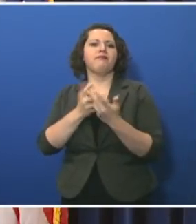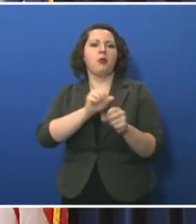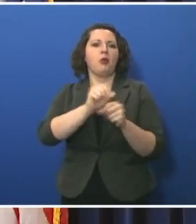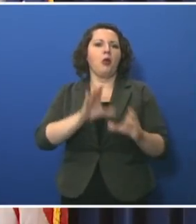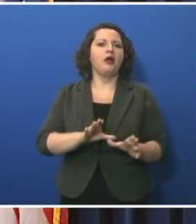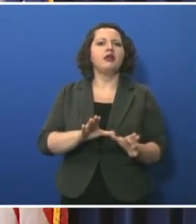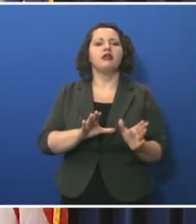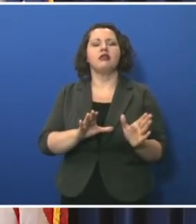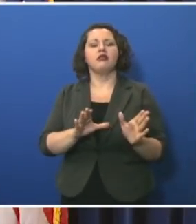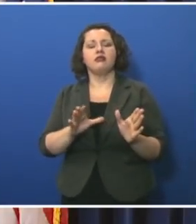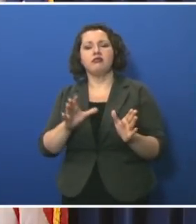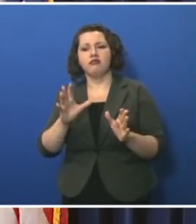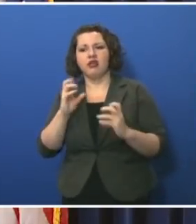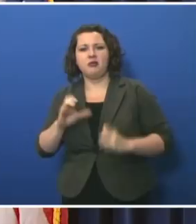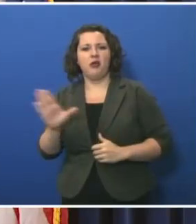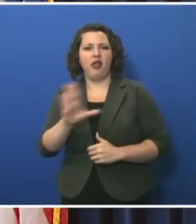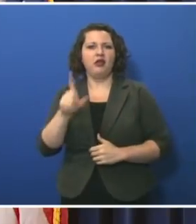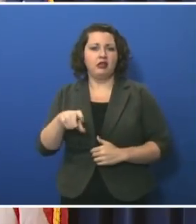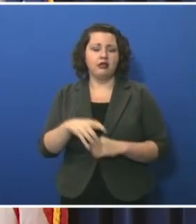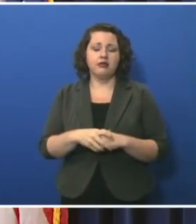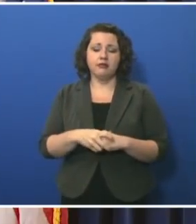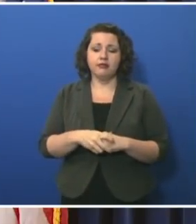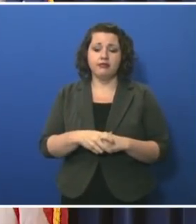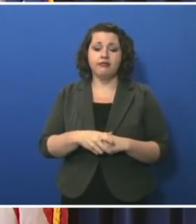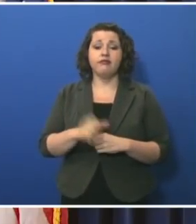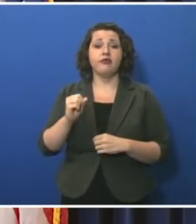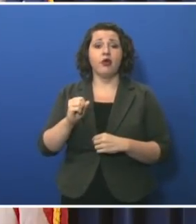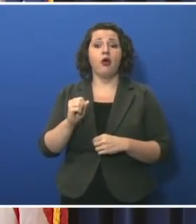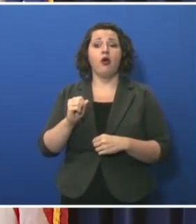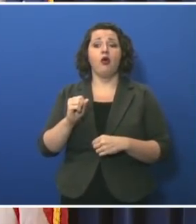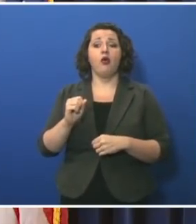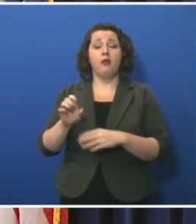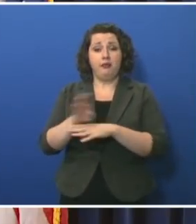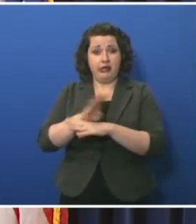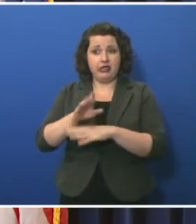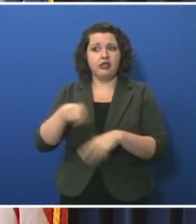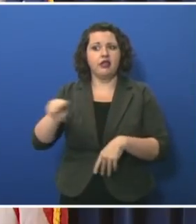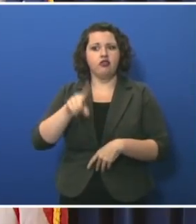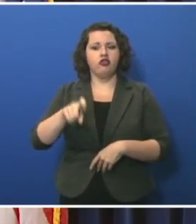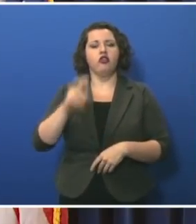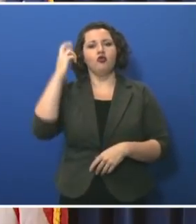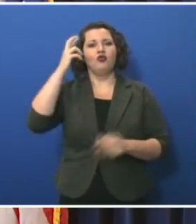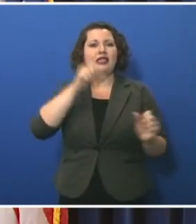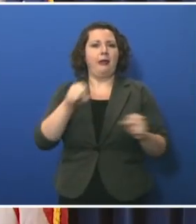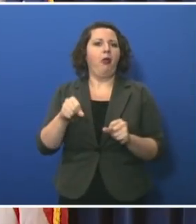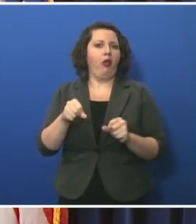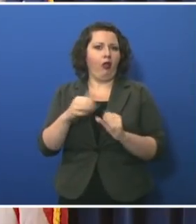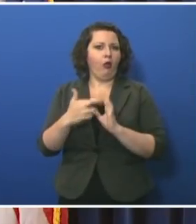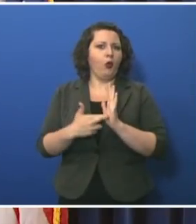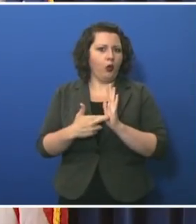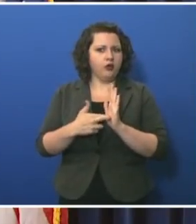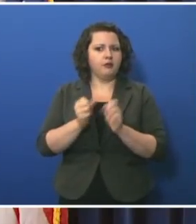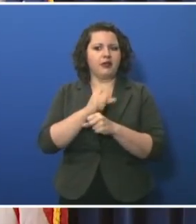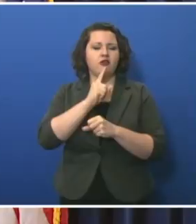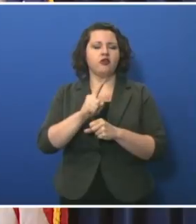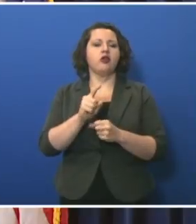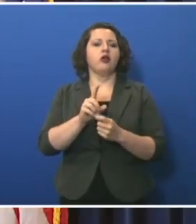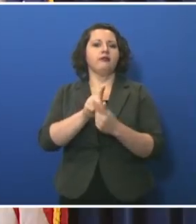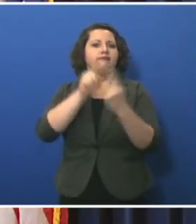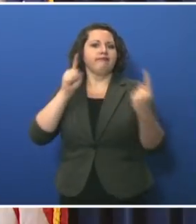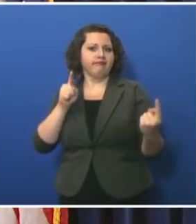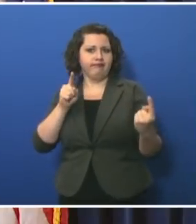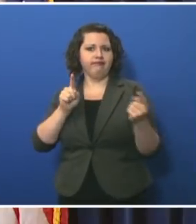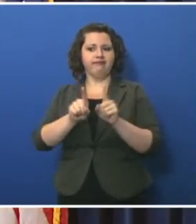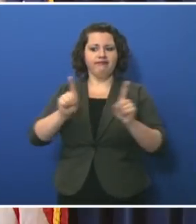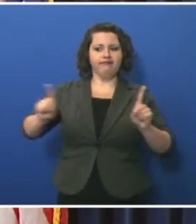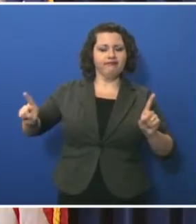customers. Establishments shall implement reasonable measures to ensure social distancing, increase